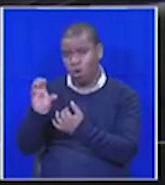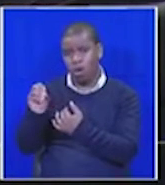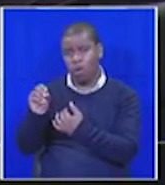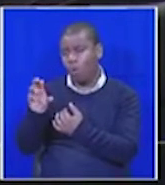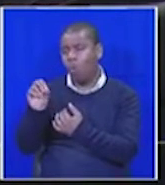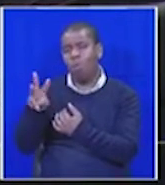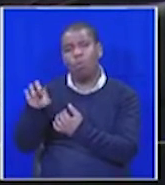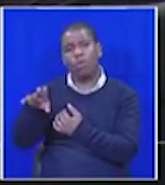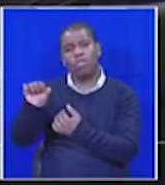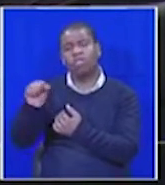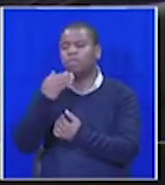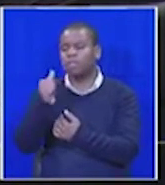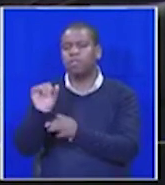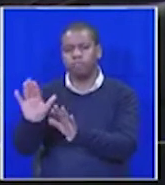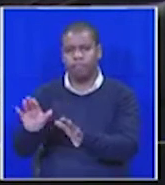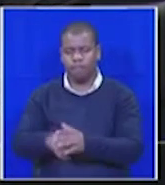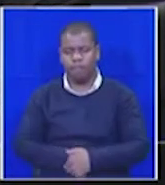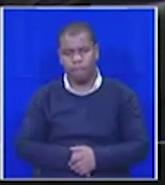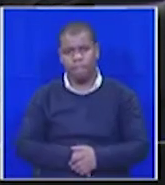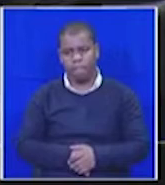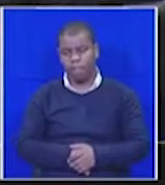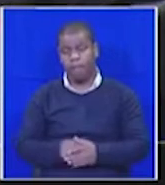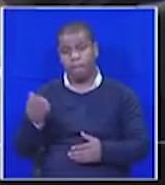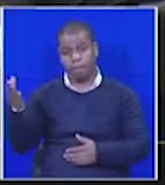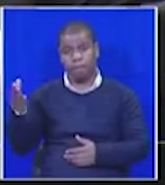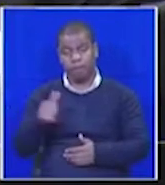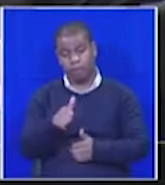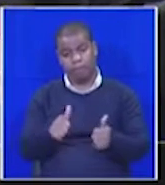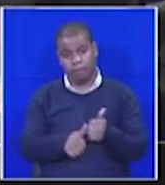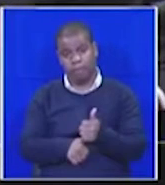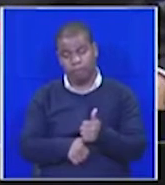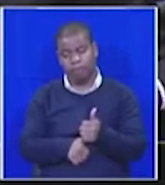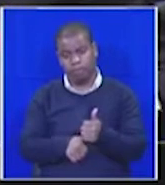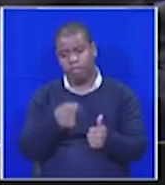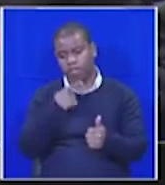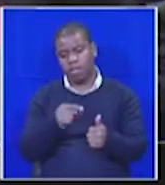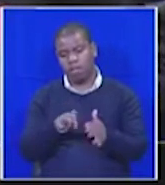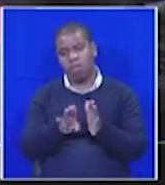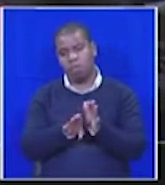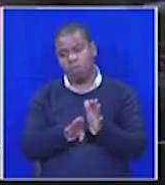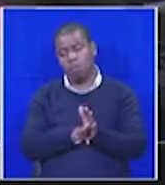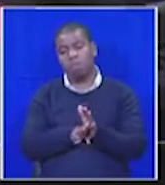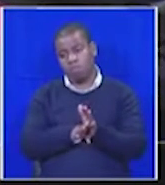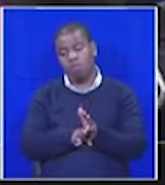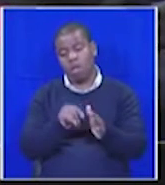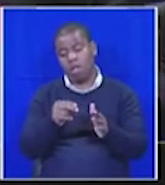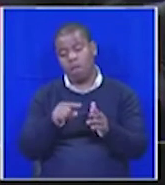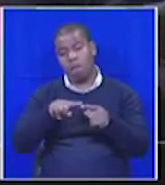point. Honourable Ollis, as your Deputy Chief, will be saying that the ambit of the bill must be your point of